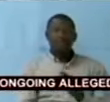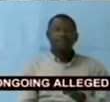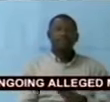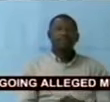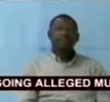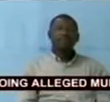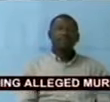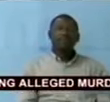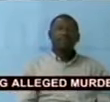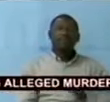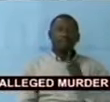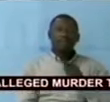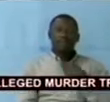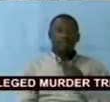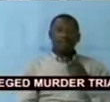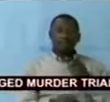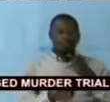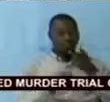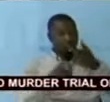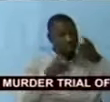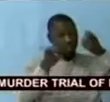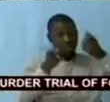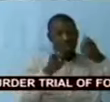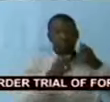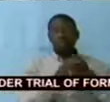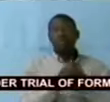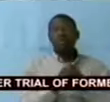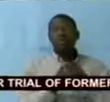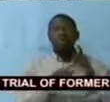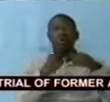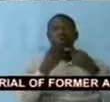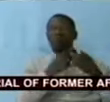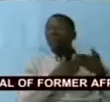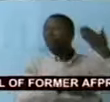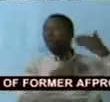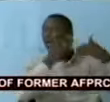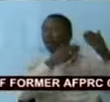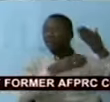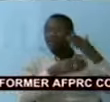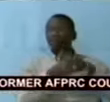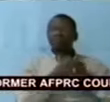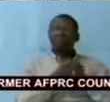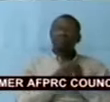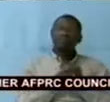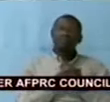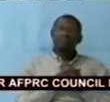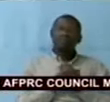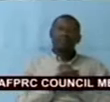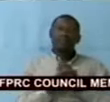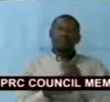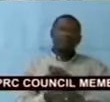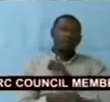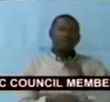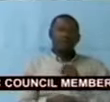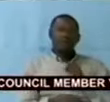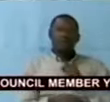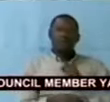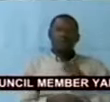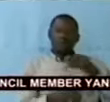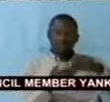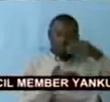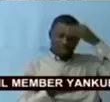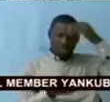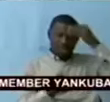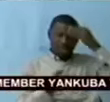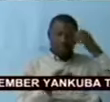that the shooting of the then and our senior, learned senior